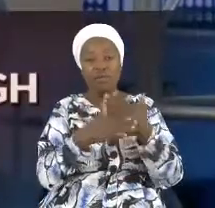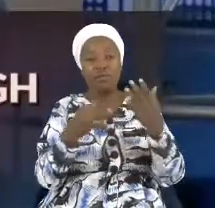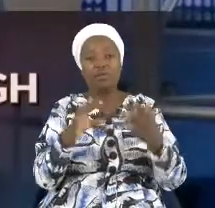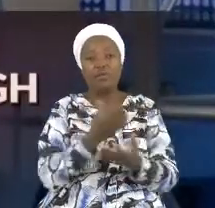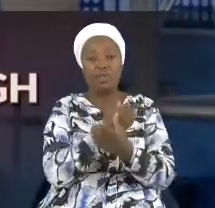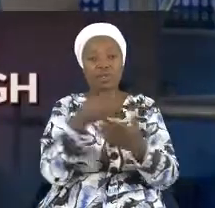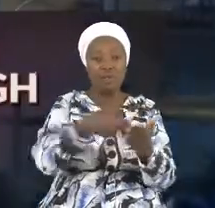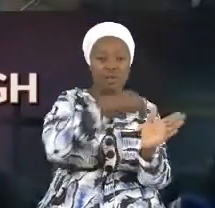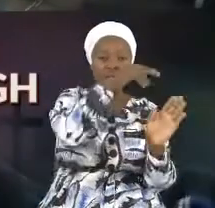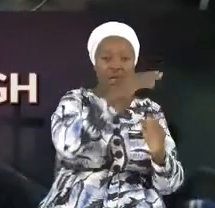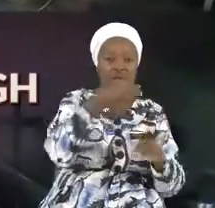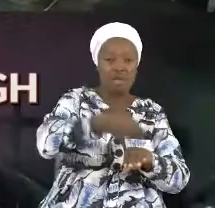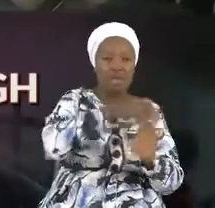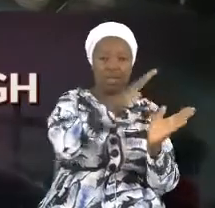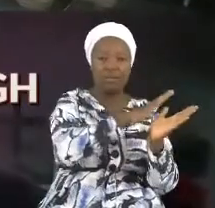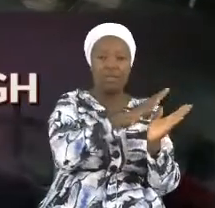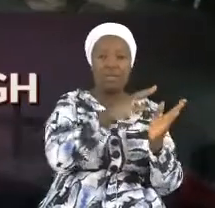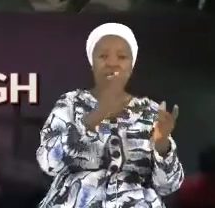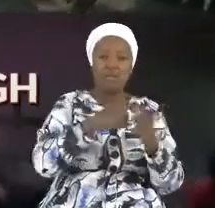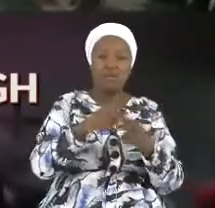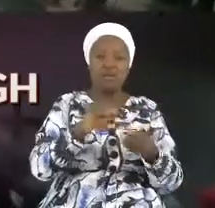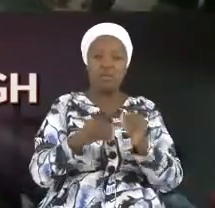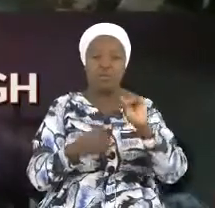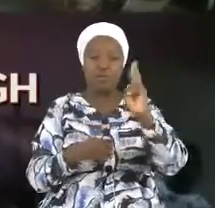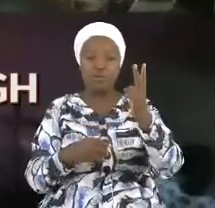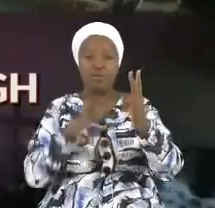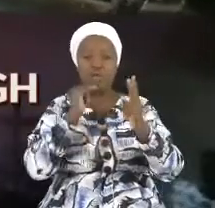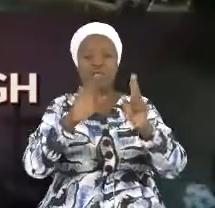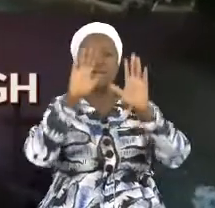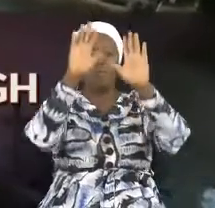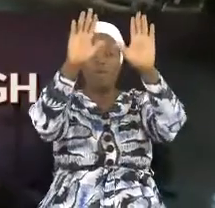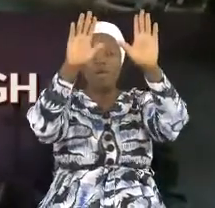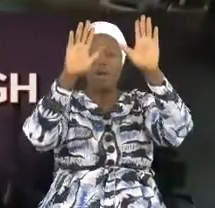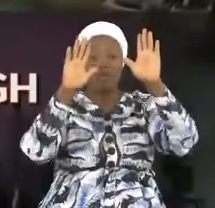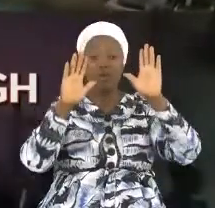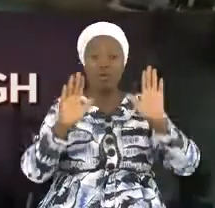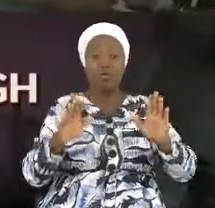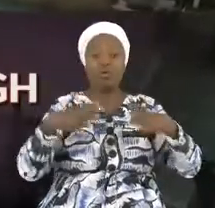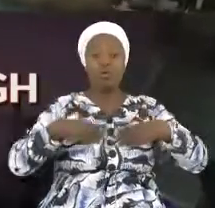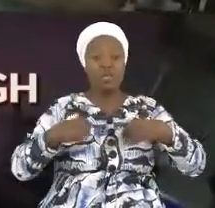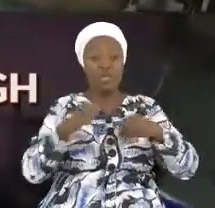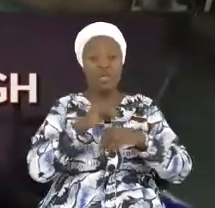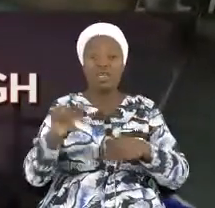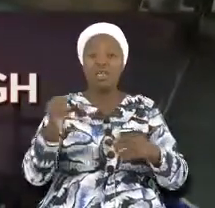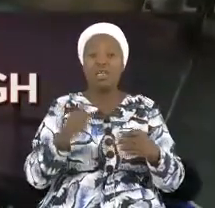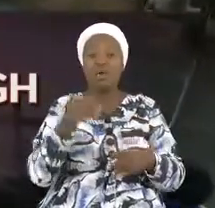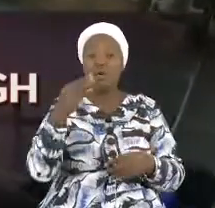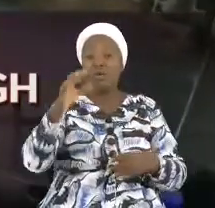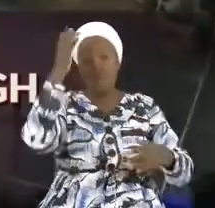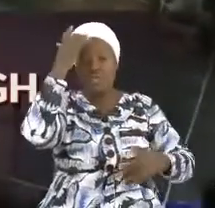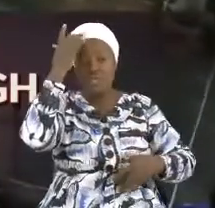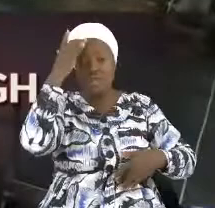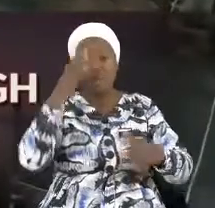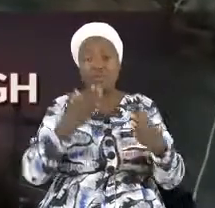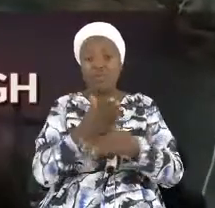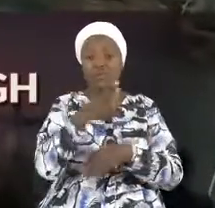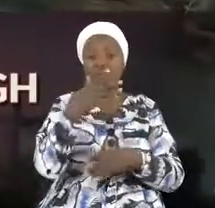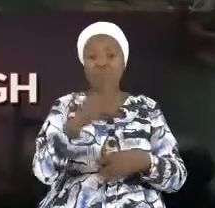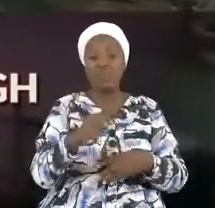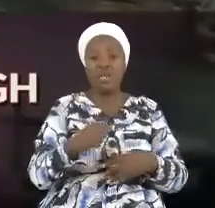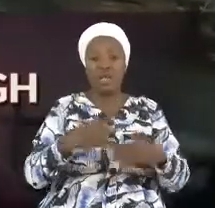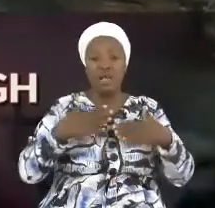of sicknesses through the beaten, bleeding Redeemer. He was